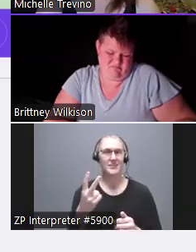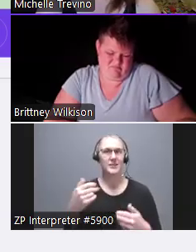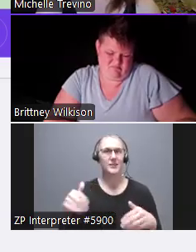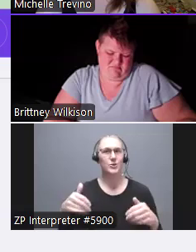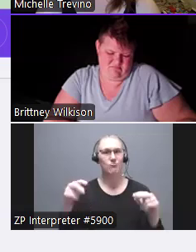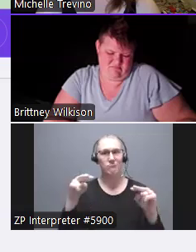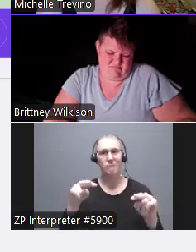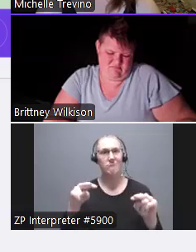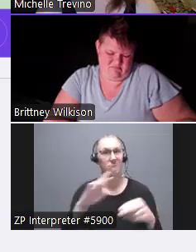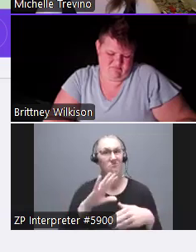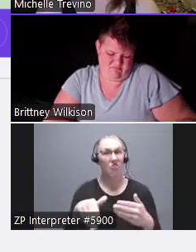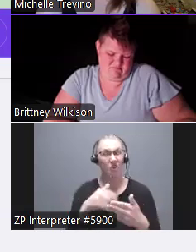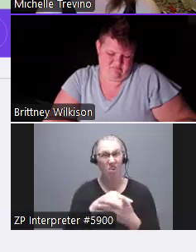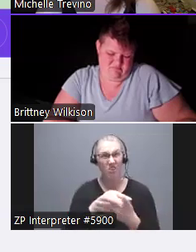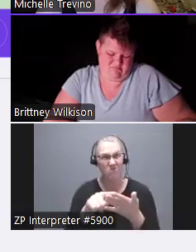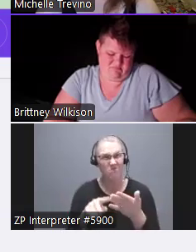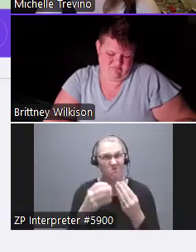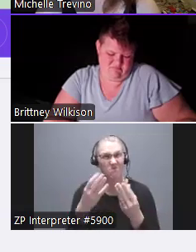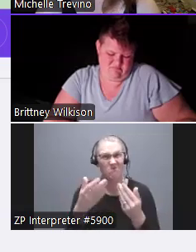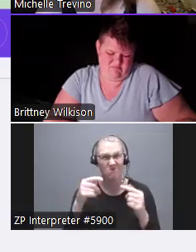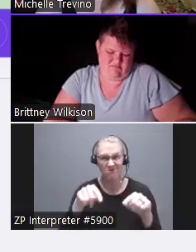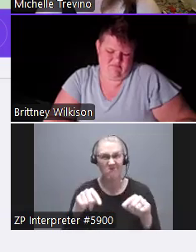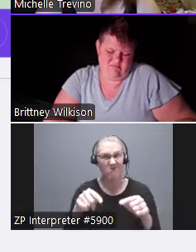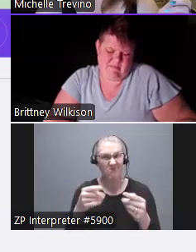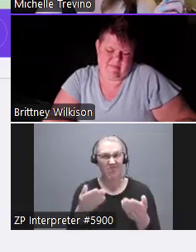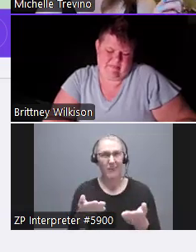this information on the studies.